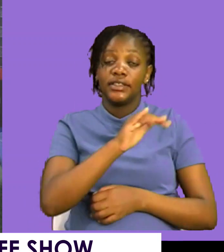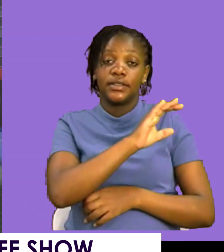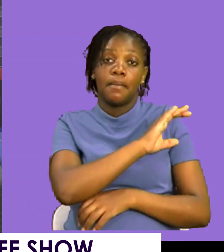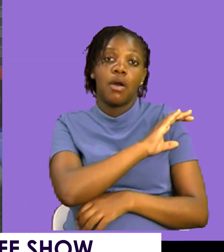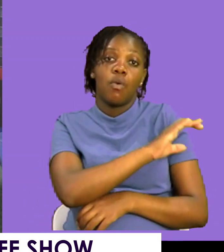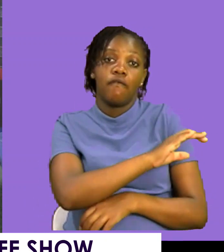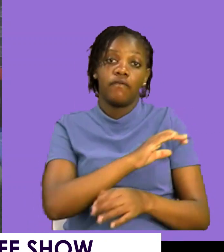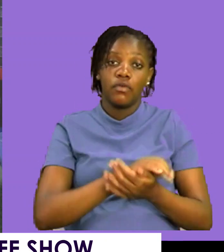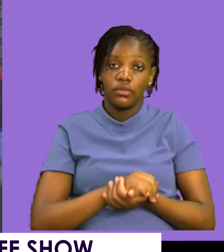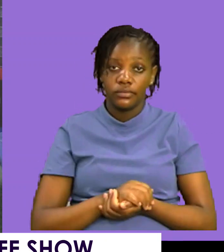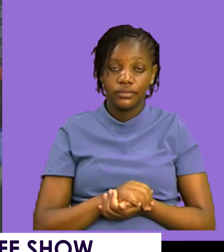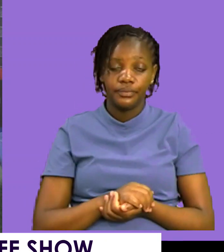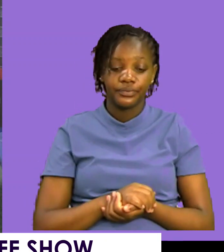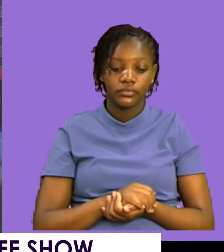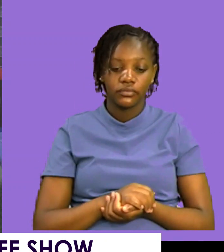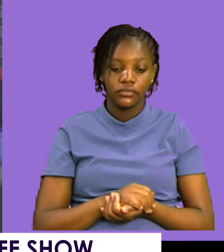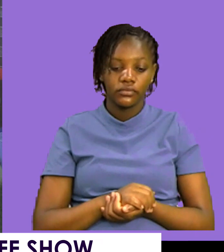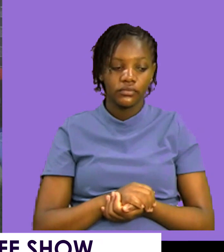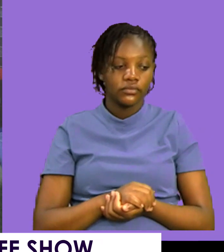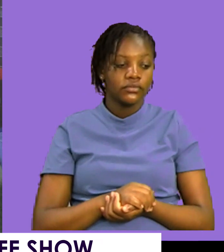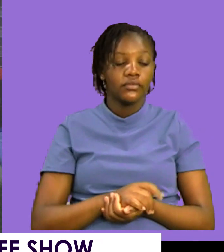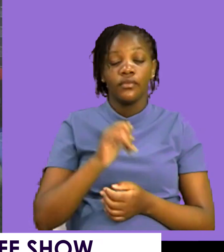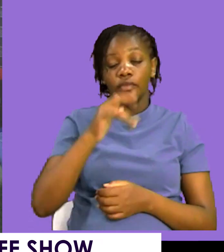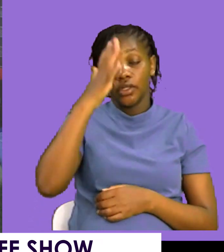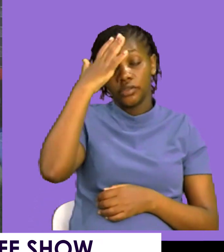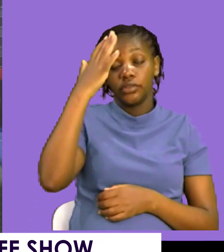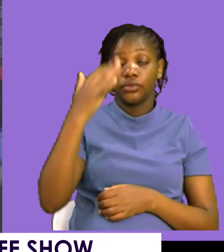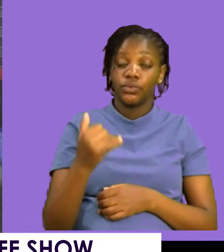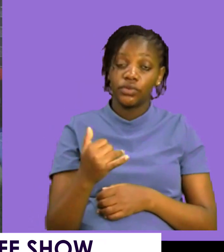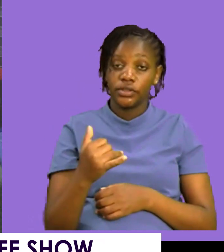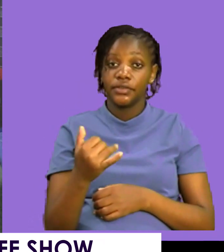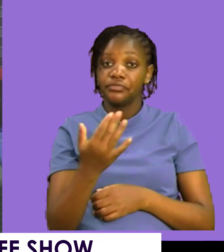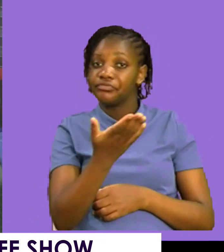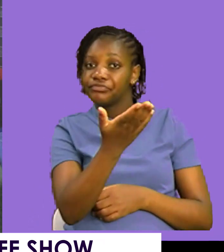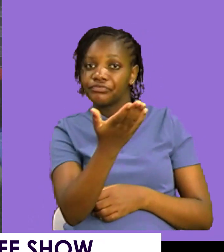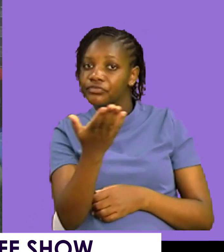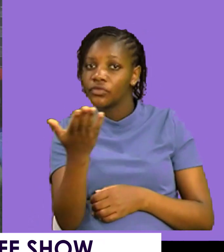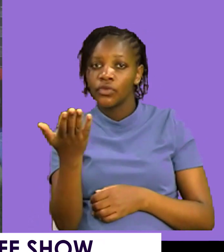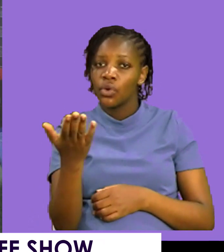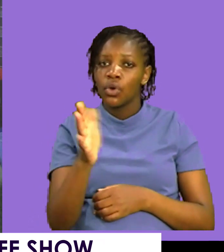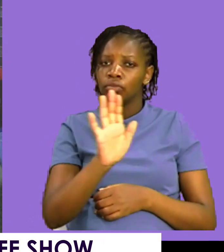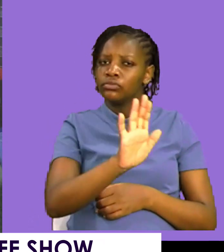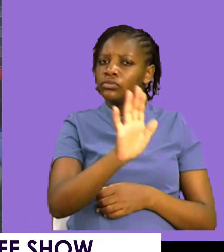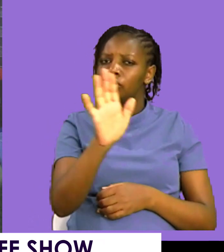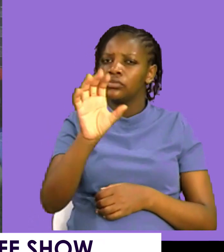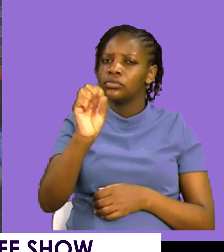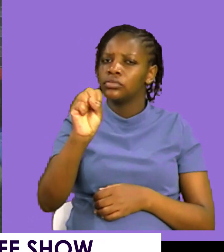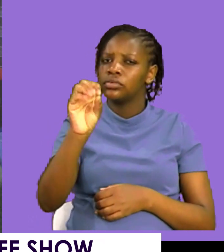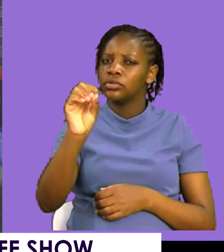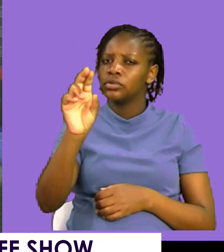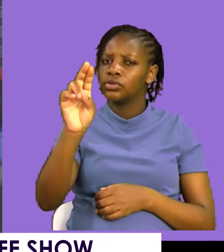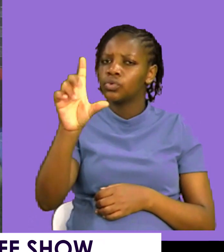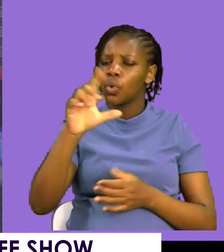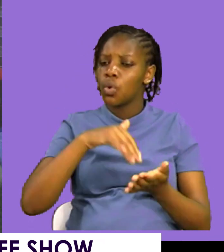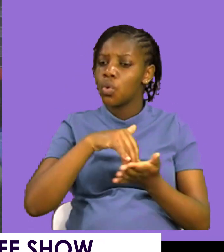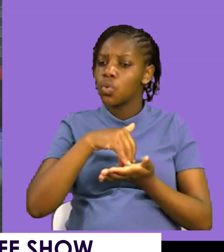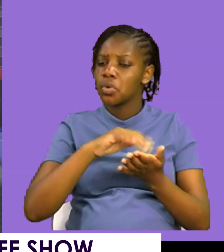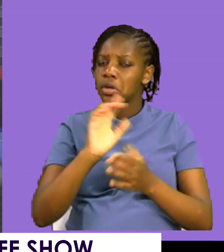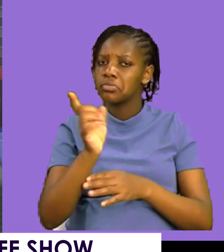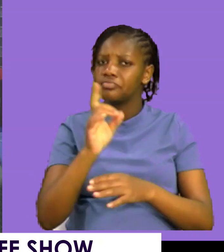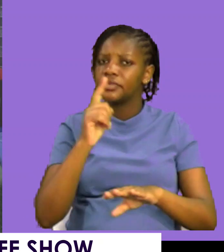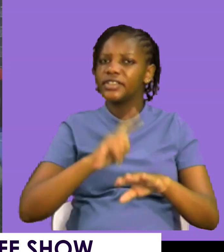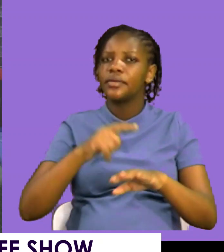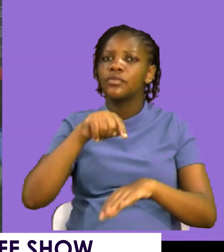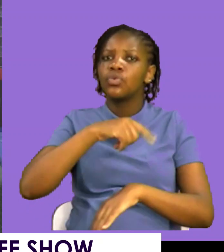that kind of soul? That is why your soul should not be weak. And when you are talking about emotional quotient,